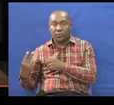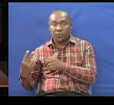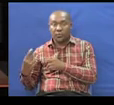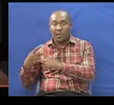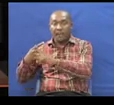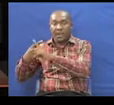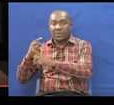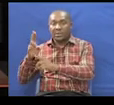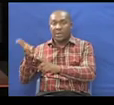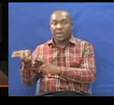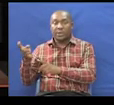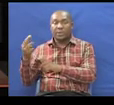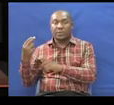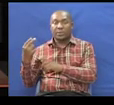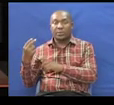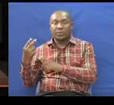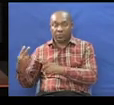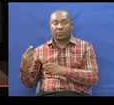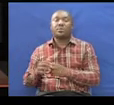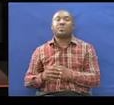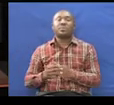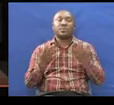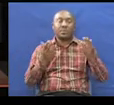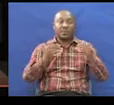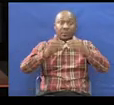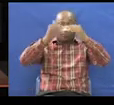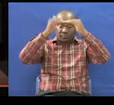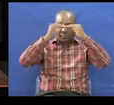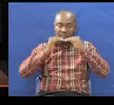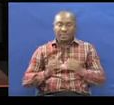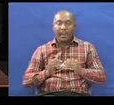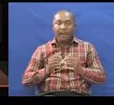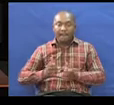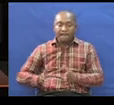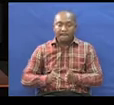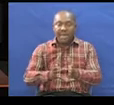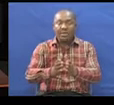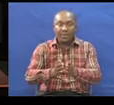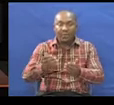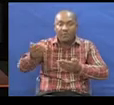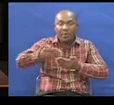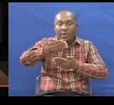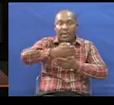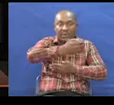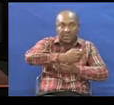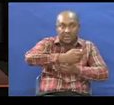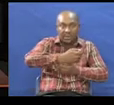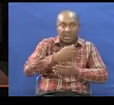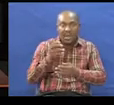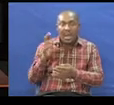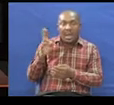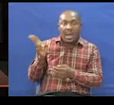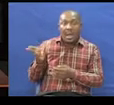equation and the formula equation as well. Let us see the method for collecting hydrogen in the